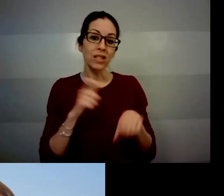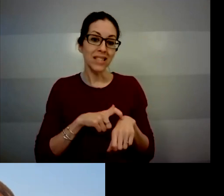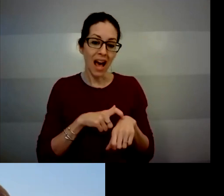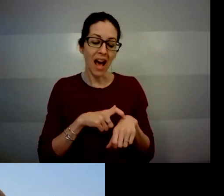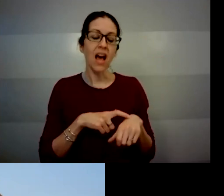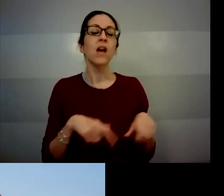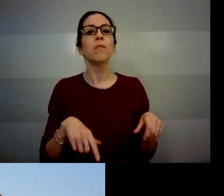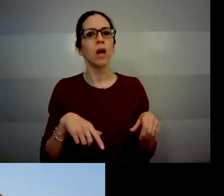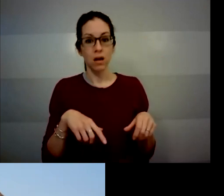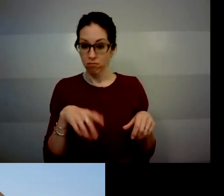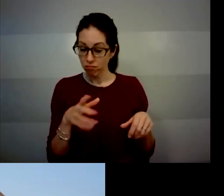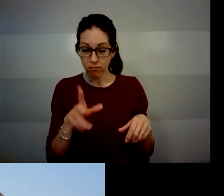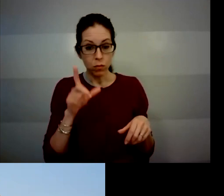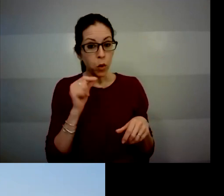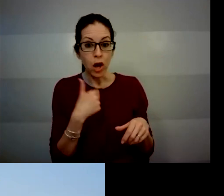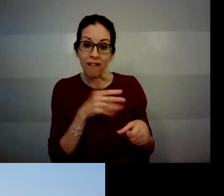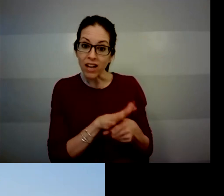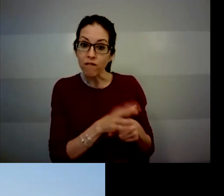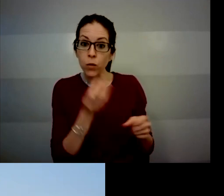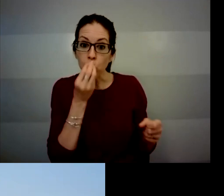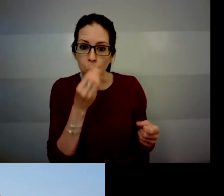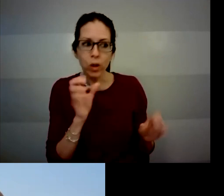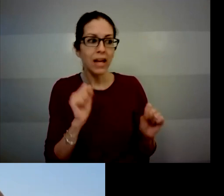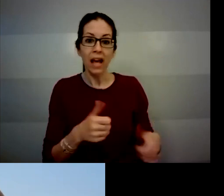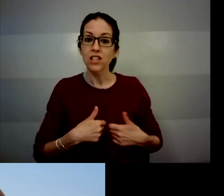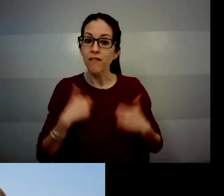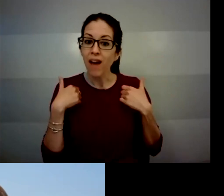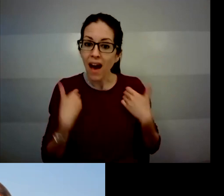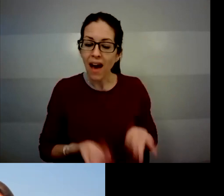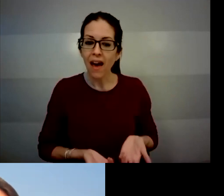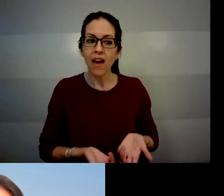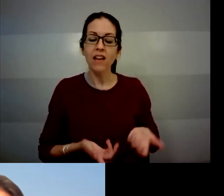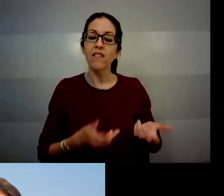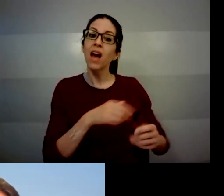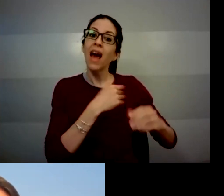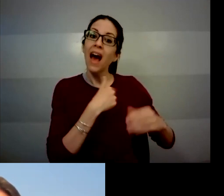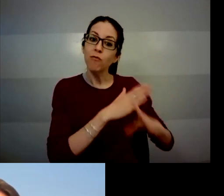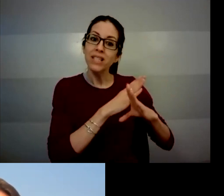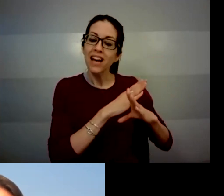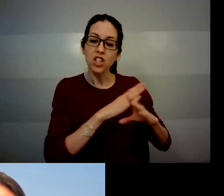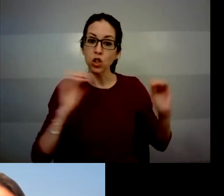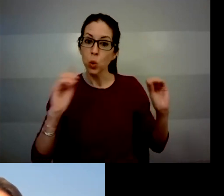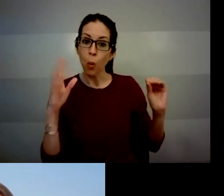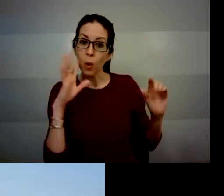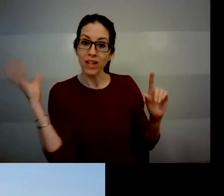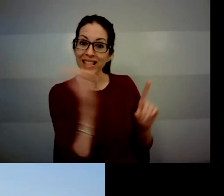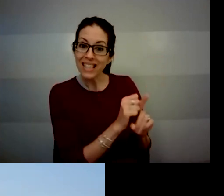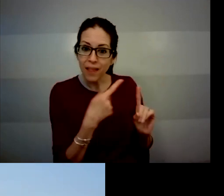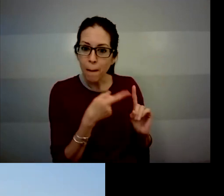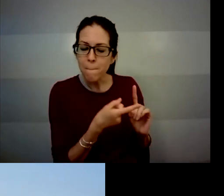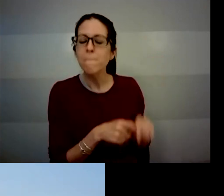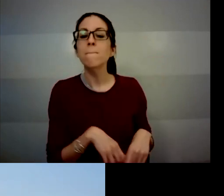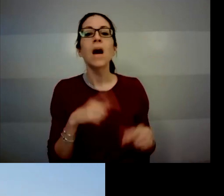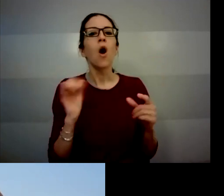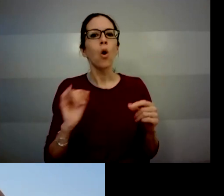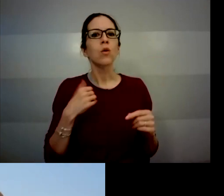warblers can eat that allow them to survive the winter, be protected from predators, and also deposit those fat resources that they need to